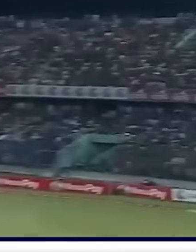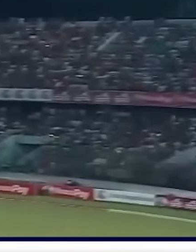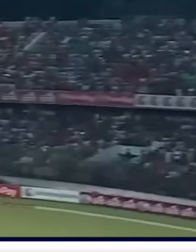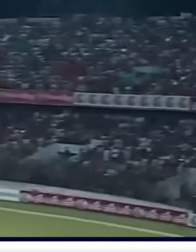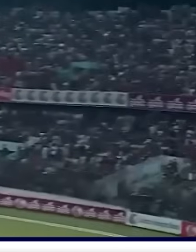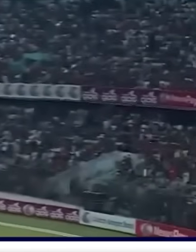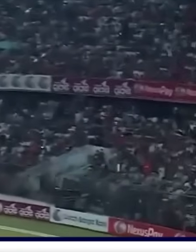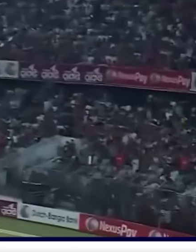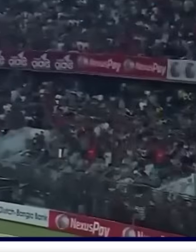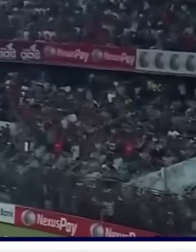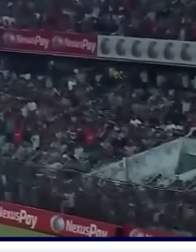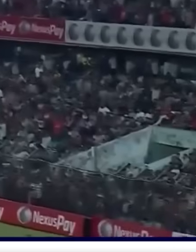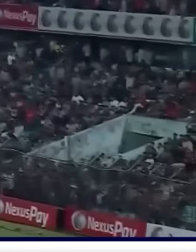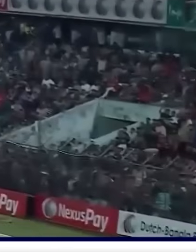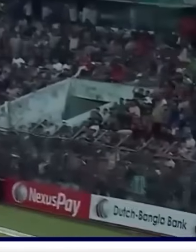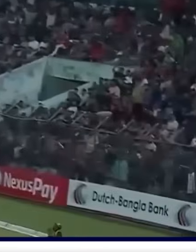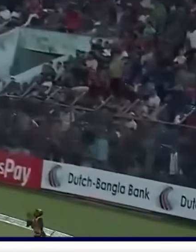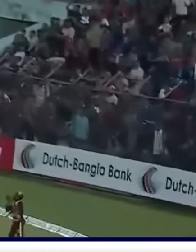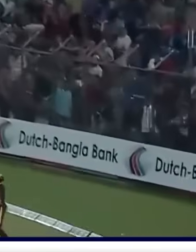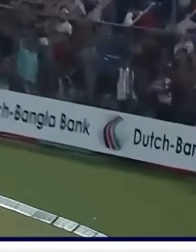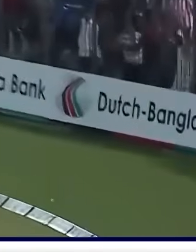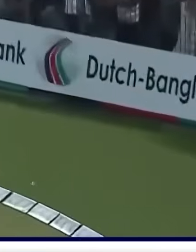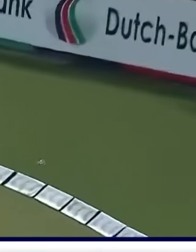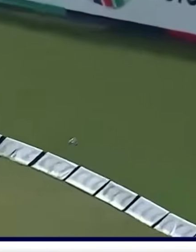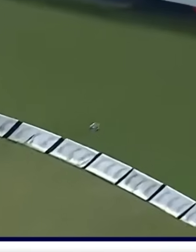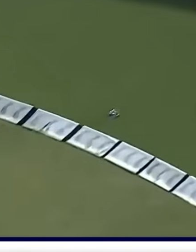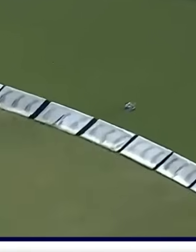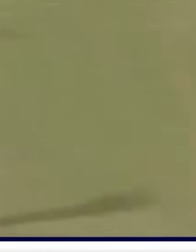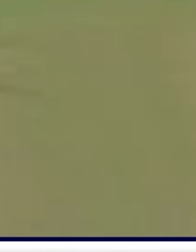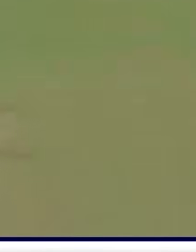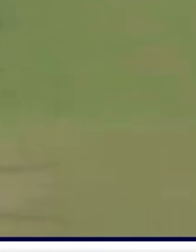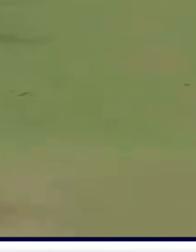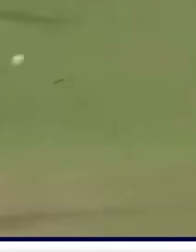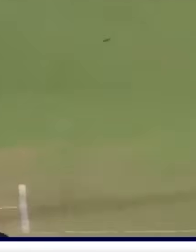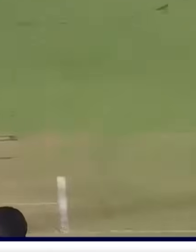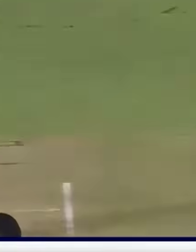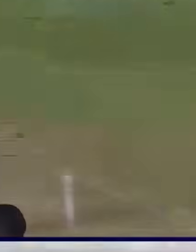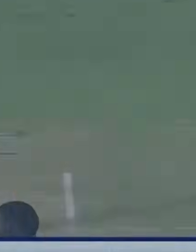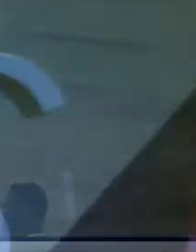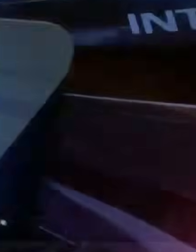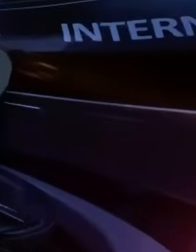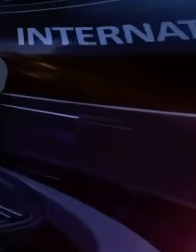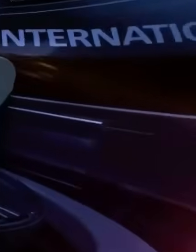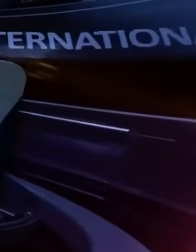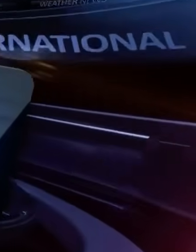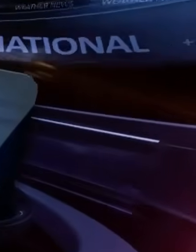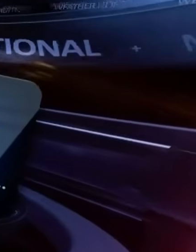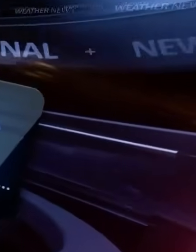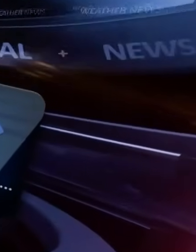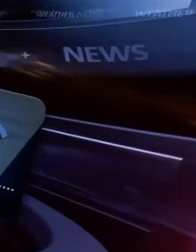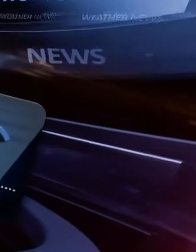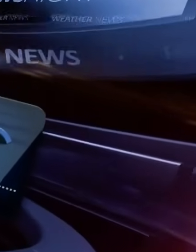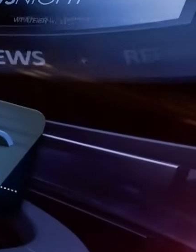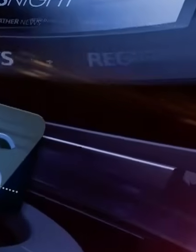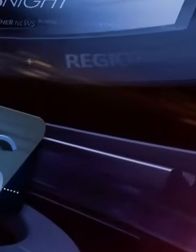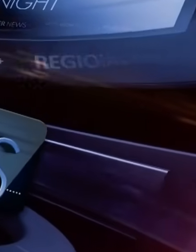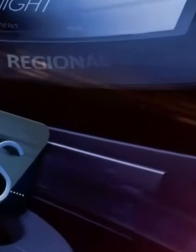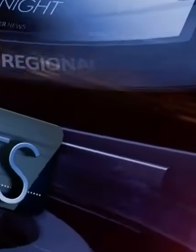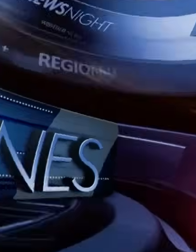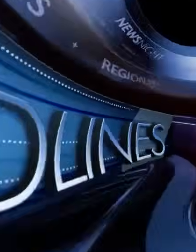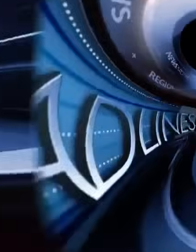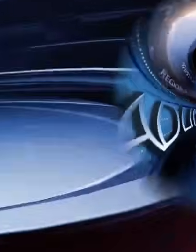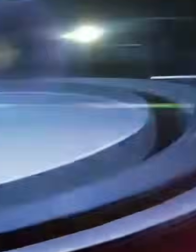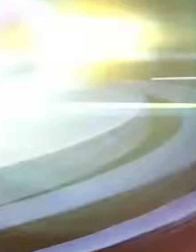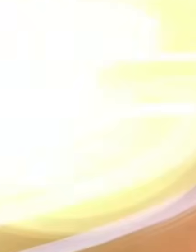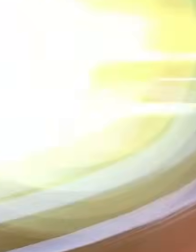defend 149 to earn a series win against Bangladesh. The headline news is brought to you